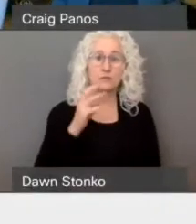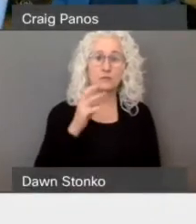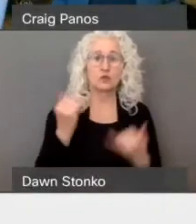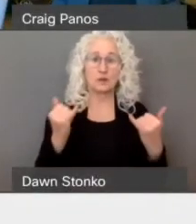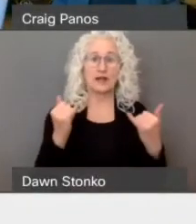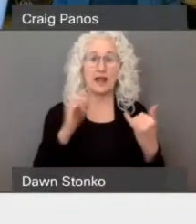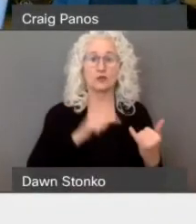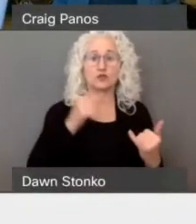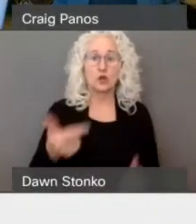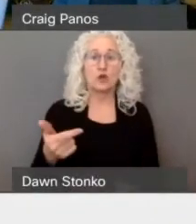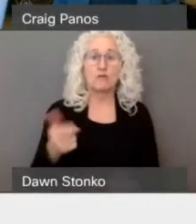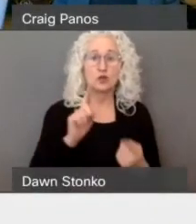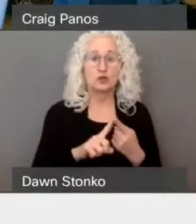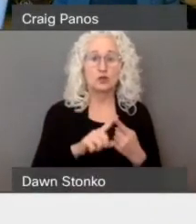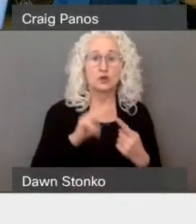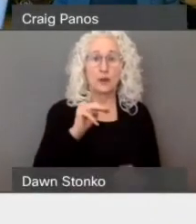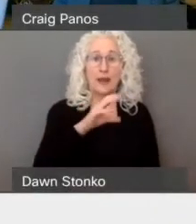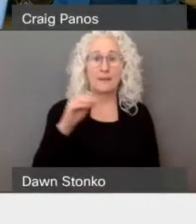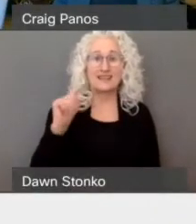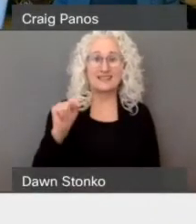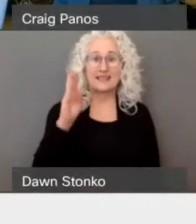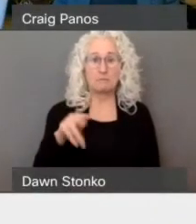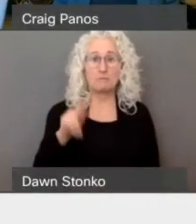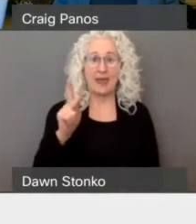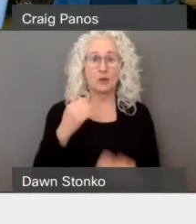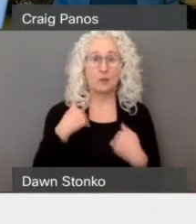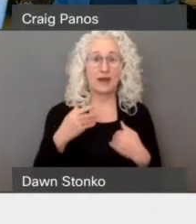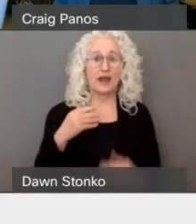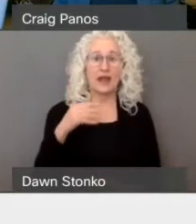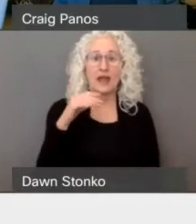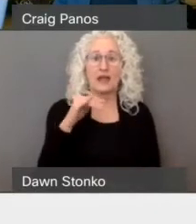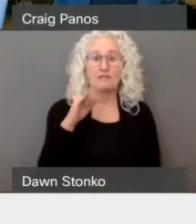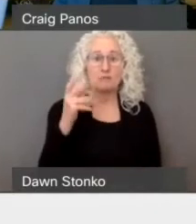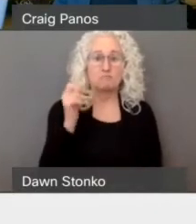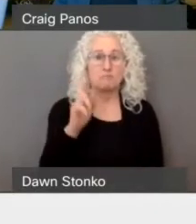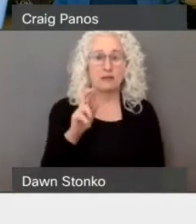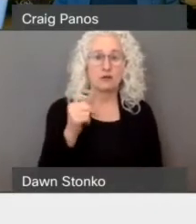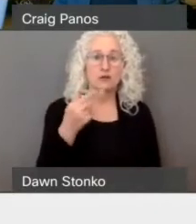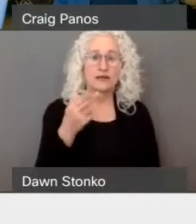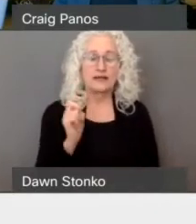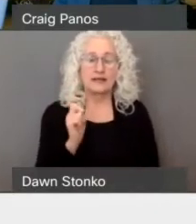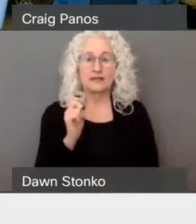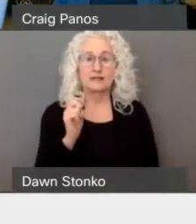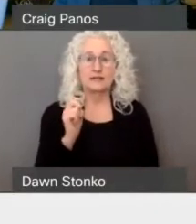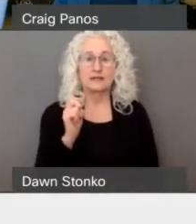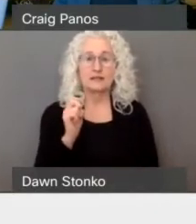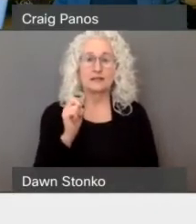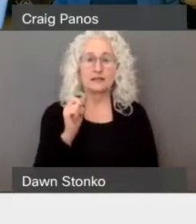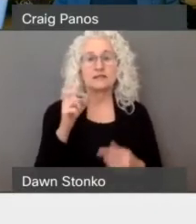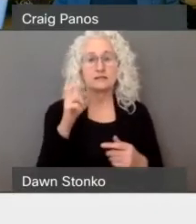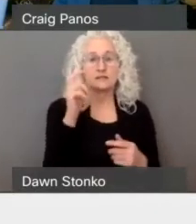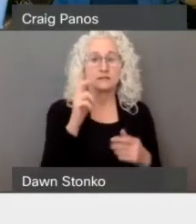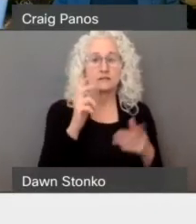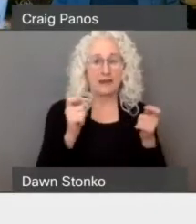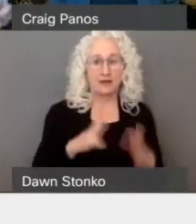turn it over to M&T Bank. We have Deetra Miller, who's regional manager, and Rosa Scharf, who's the vice president.